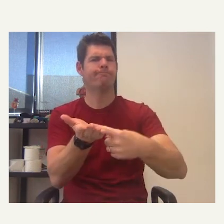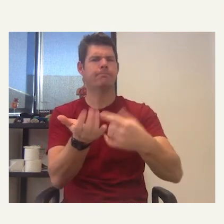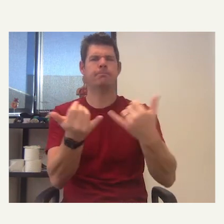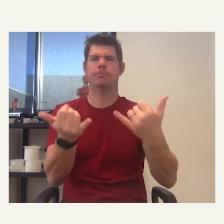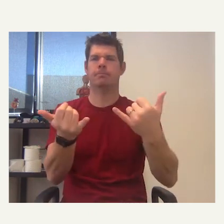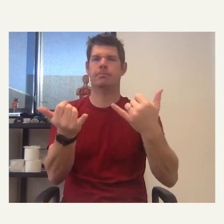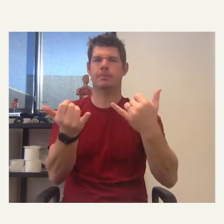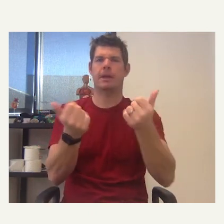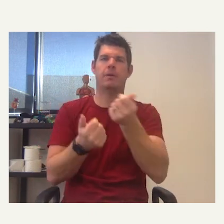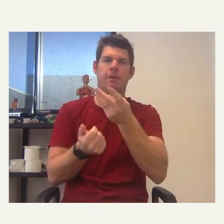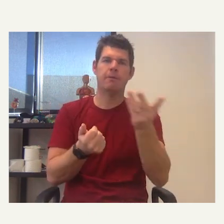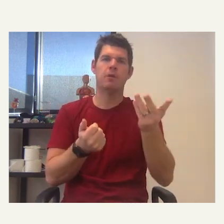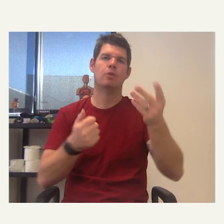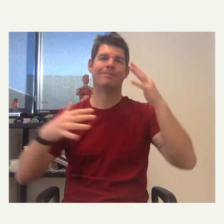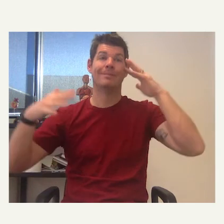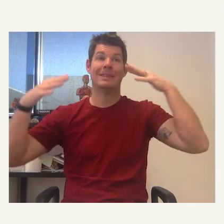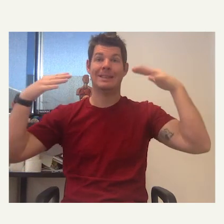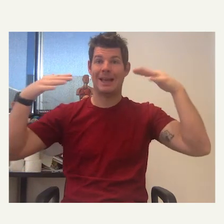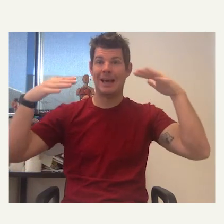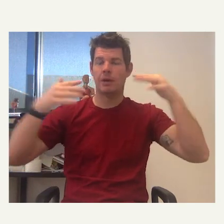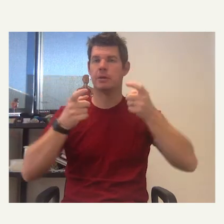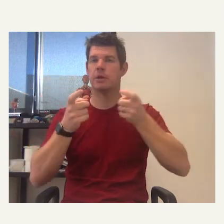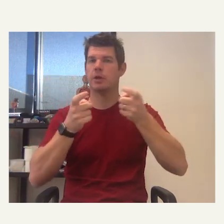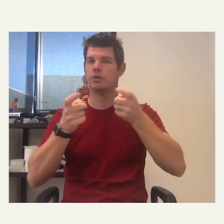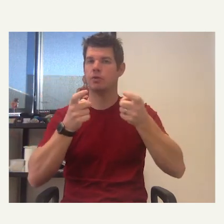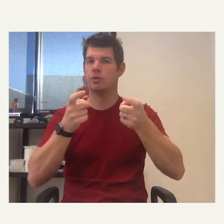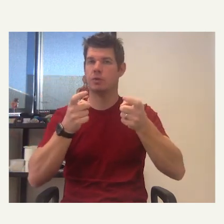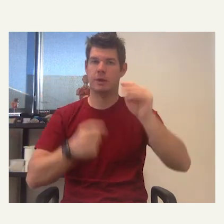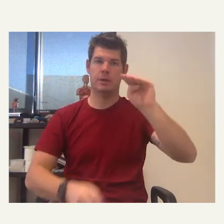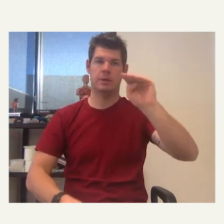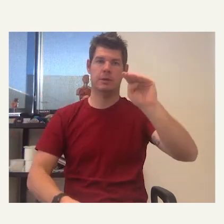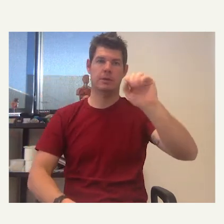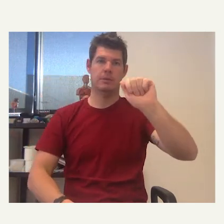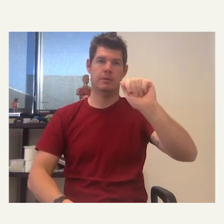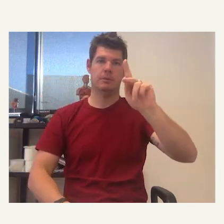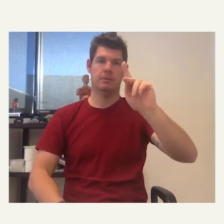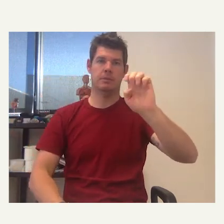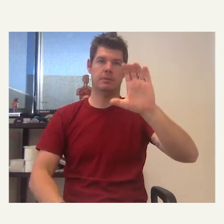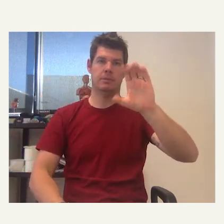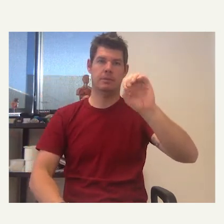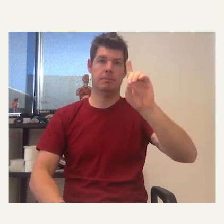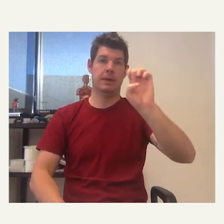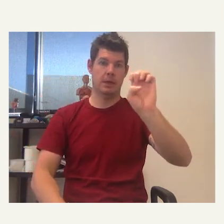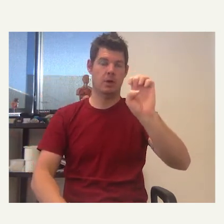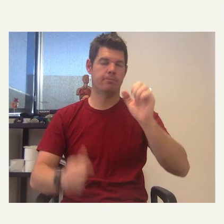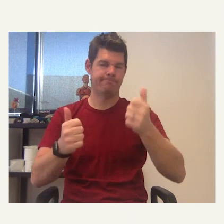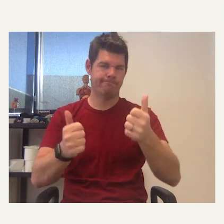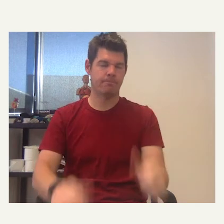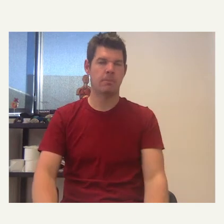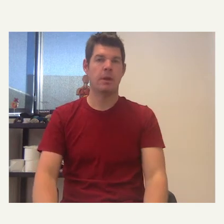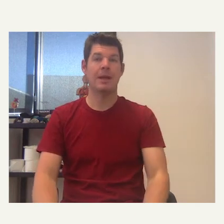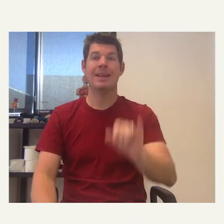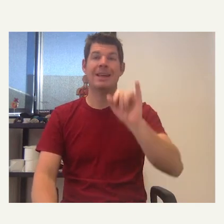sound controls that you have within the microbit and the make code. All right, if you